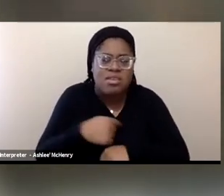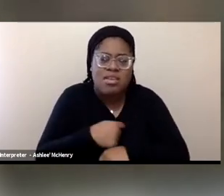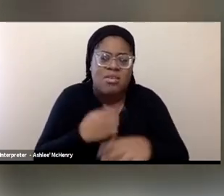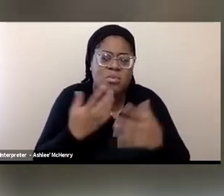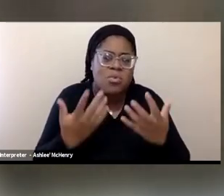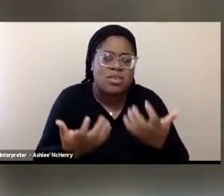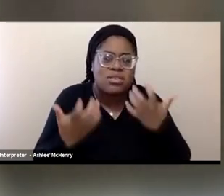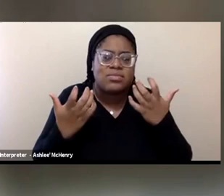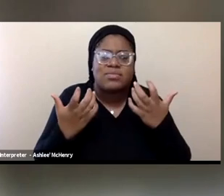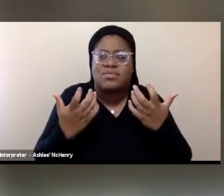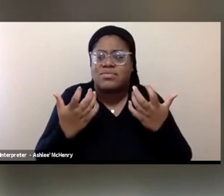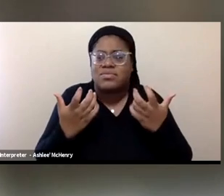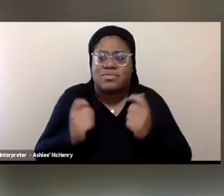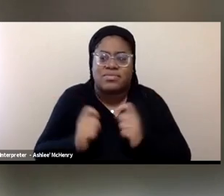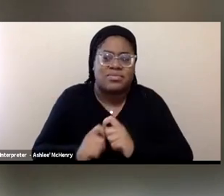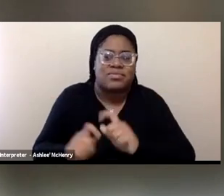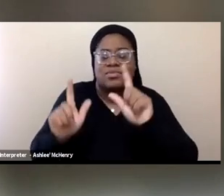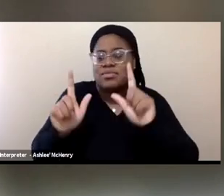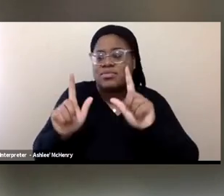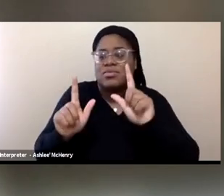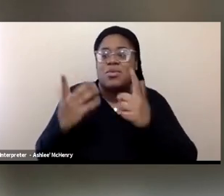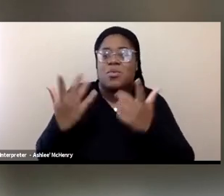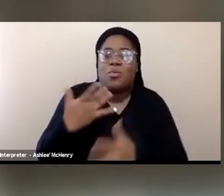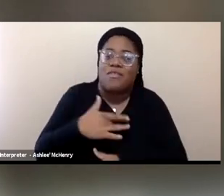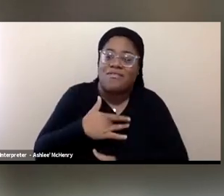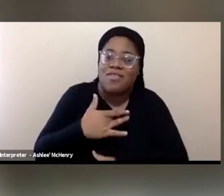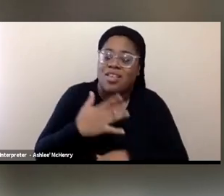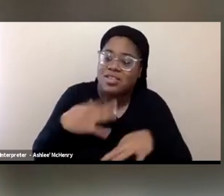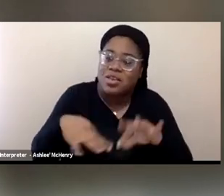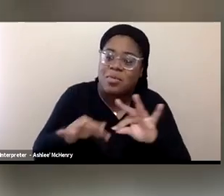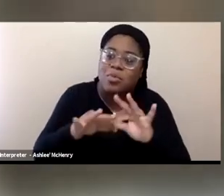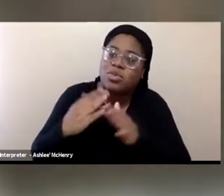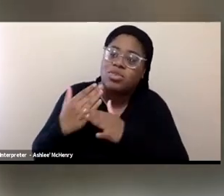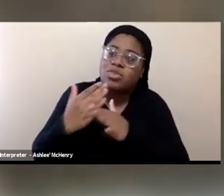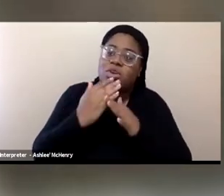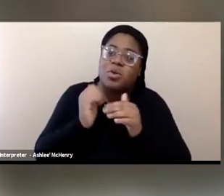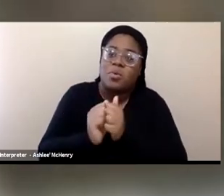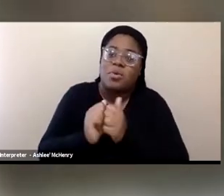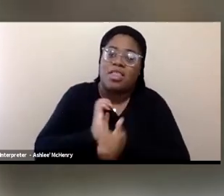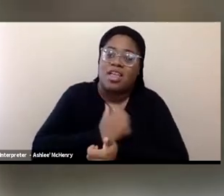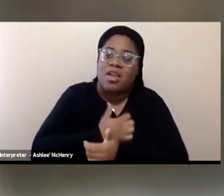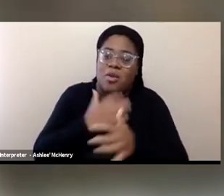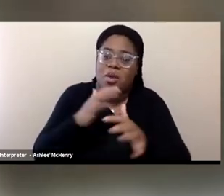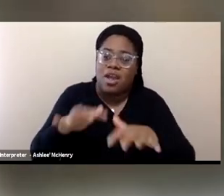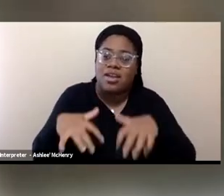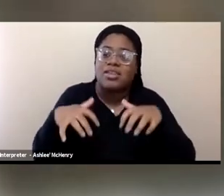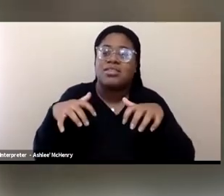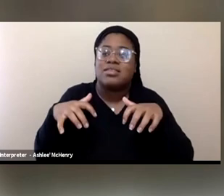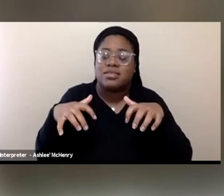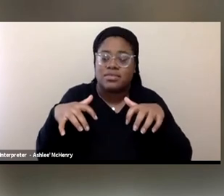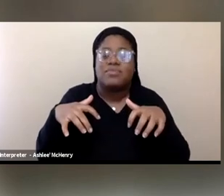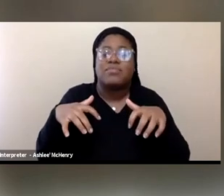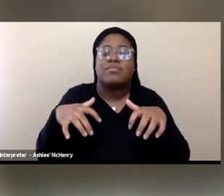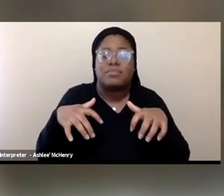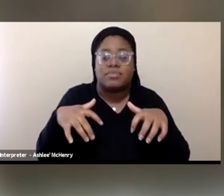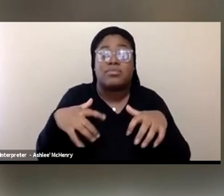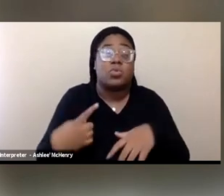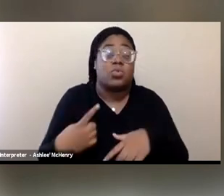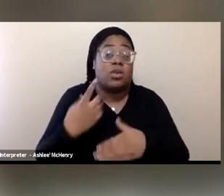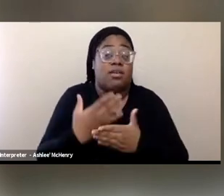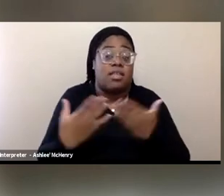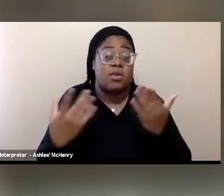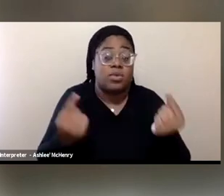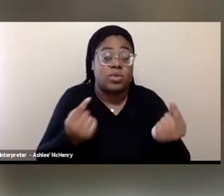we want to put on the screen what we feel is important to share with our audiences. And so one of the things that we